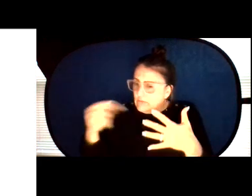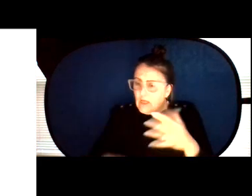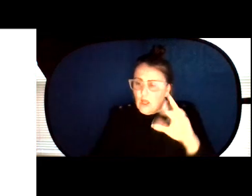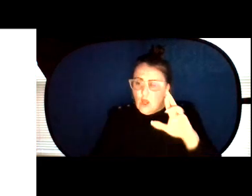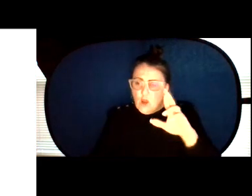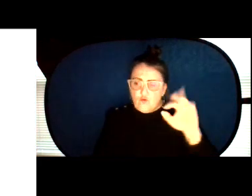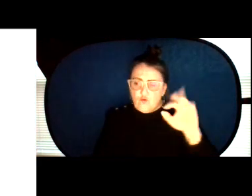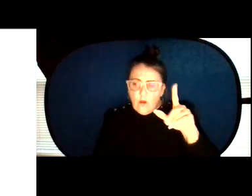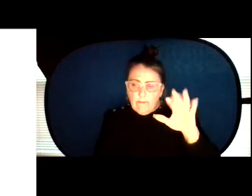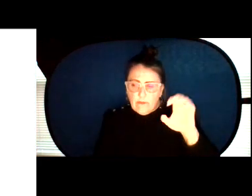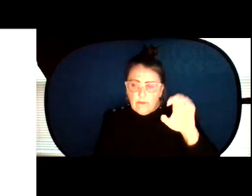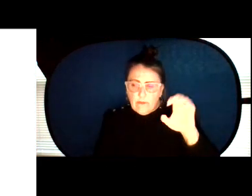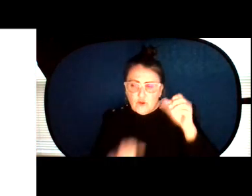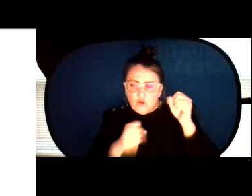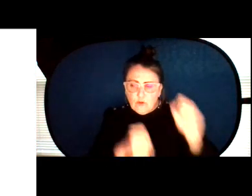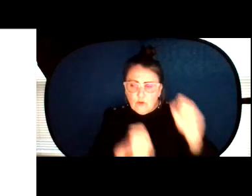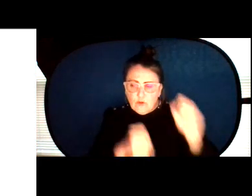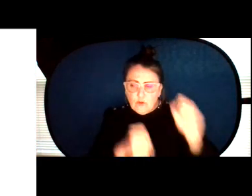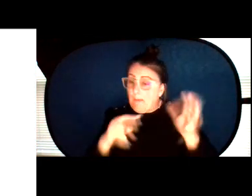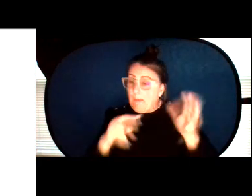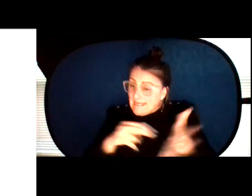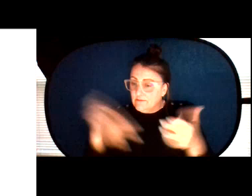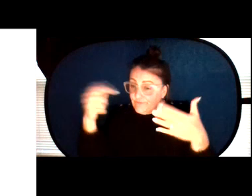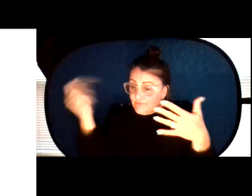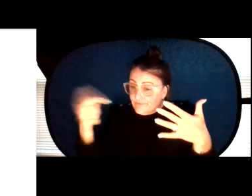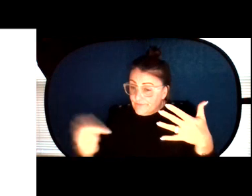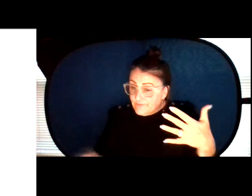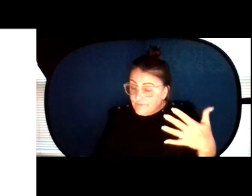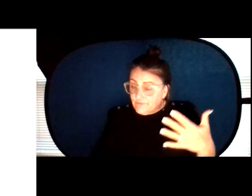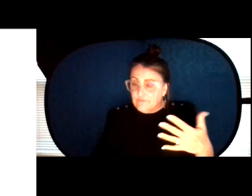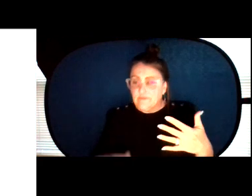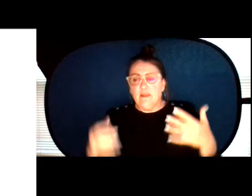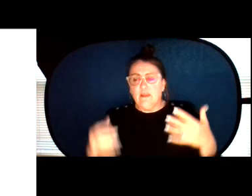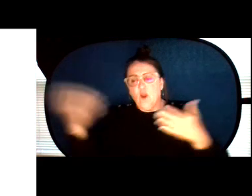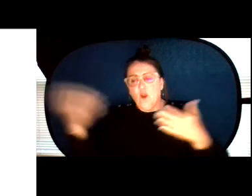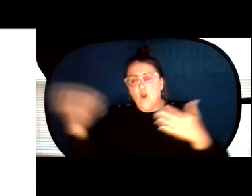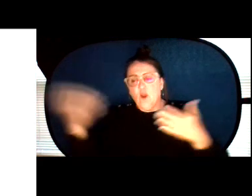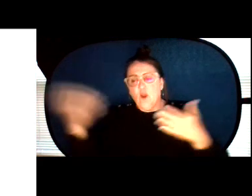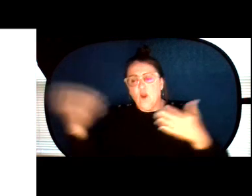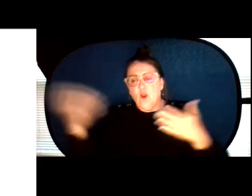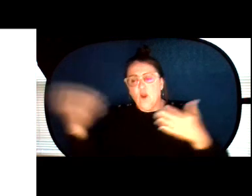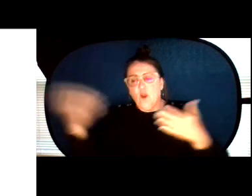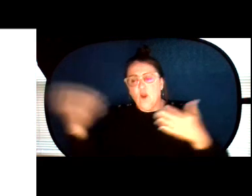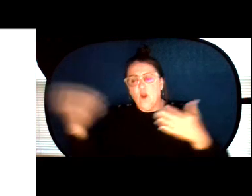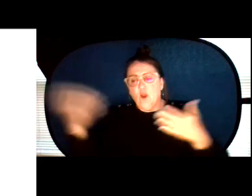or this is what this means. And you guys have all been very welcoming. Matthew, just